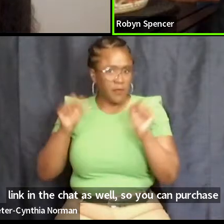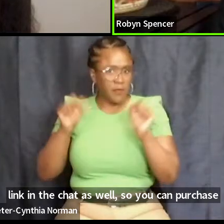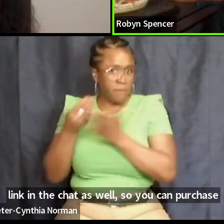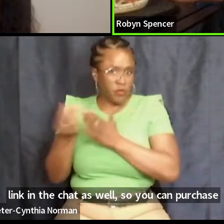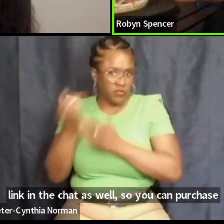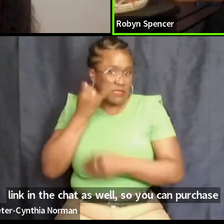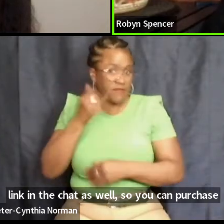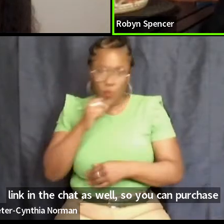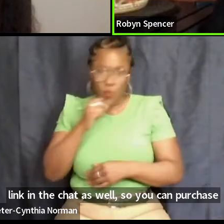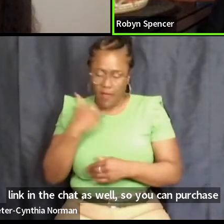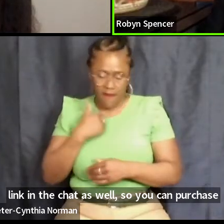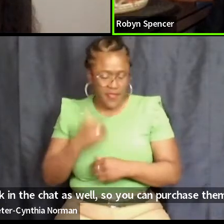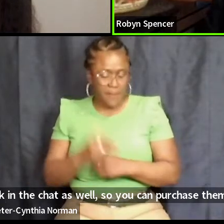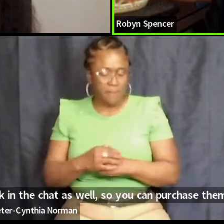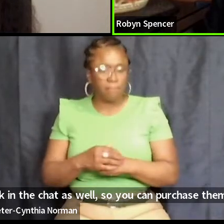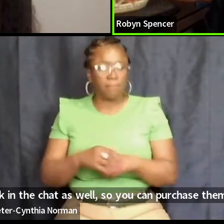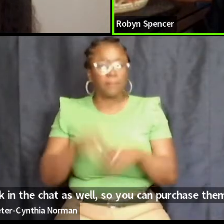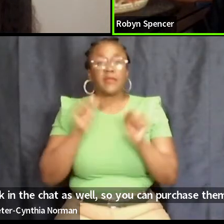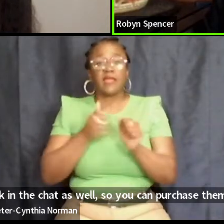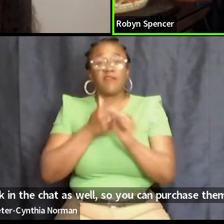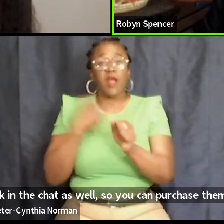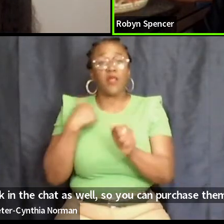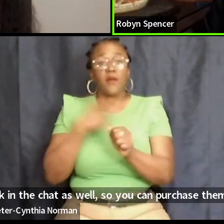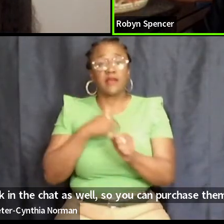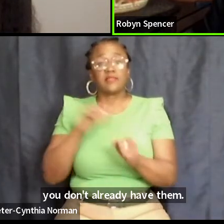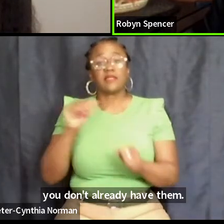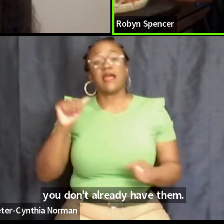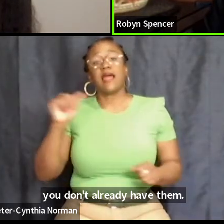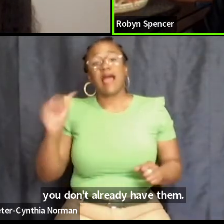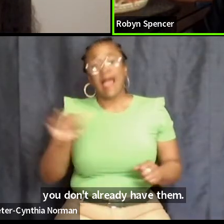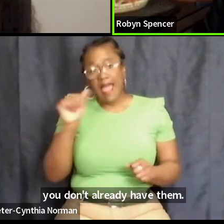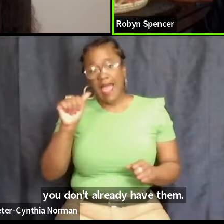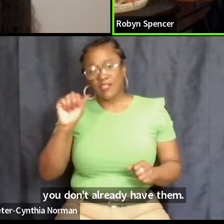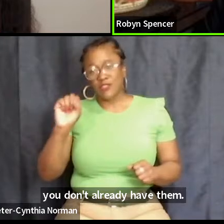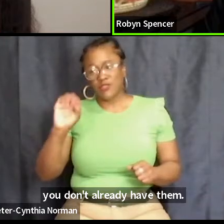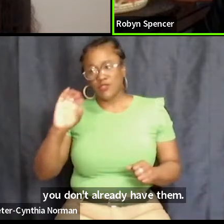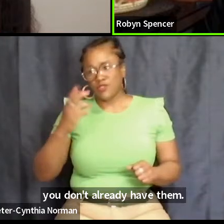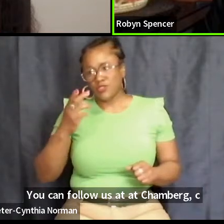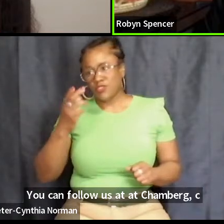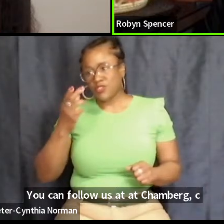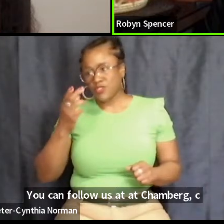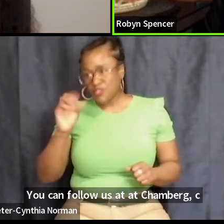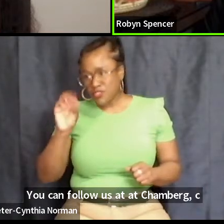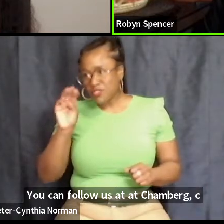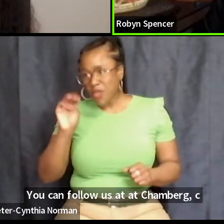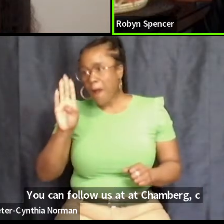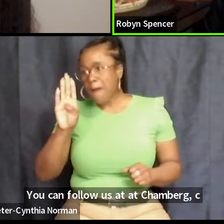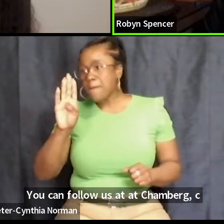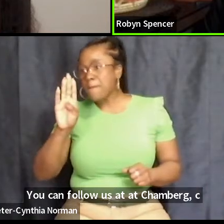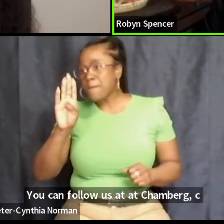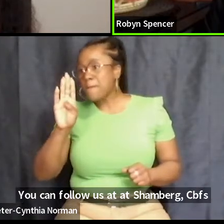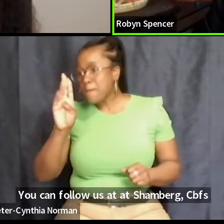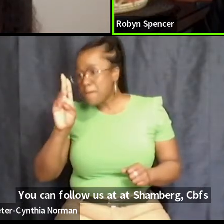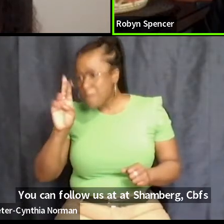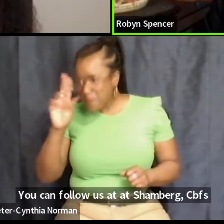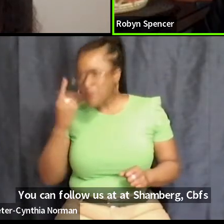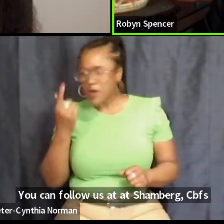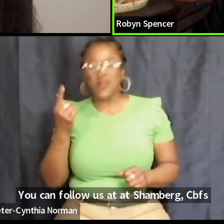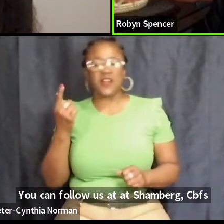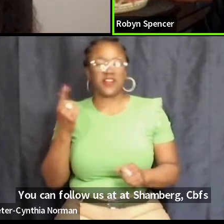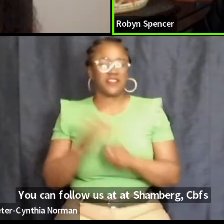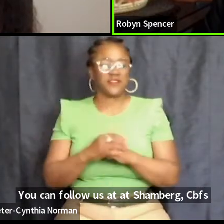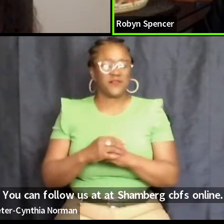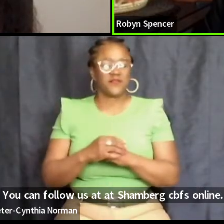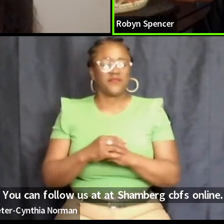them. You can follow us at @SchomburgCBFS online. We're so delighted and honored